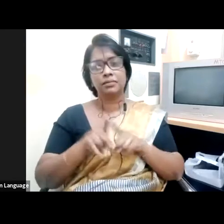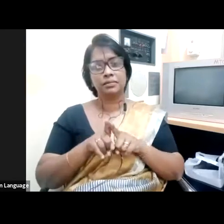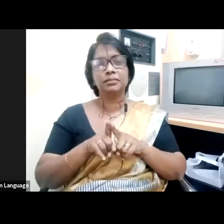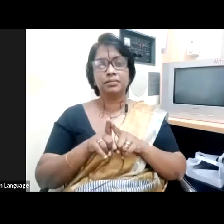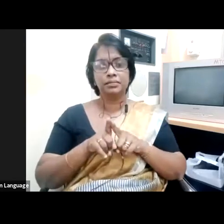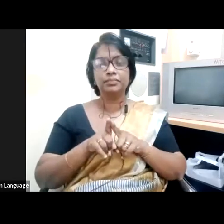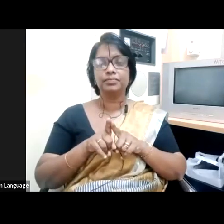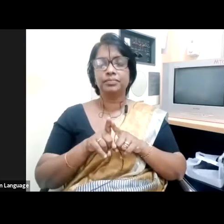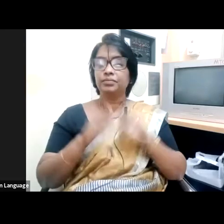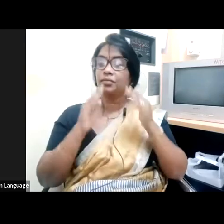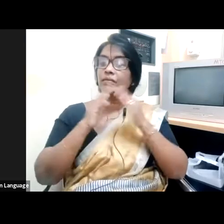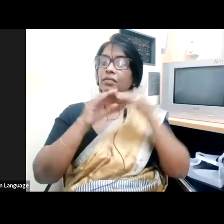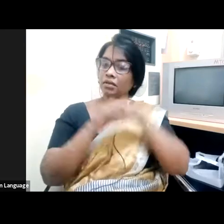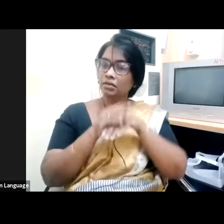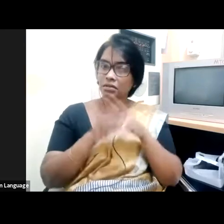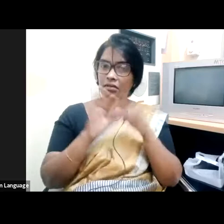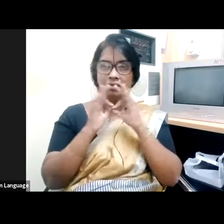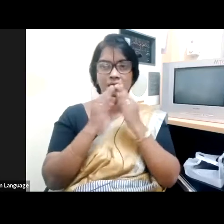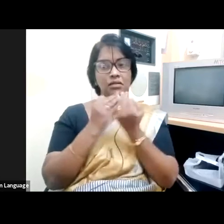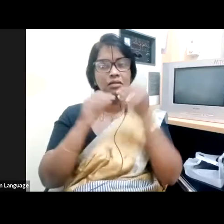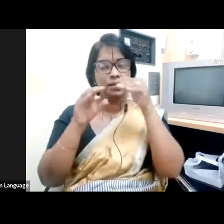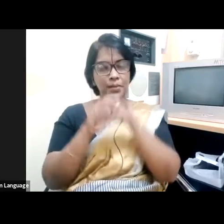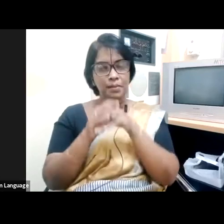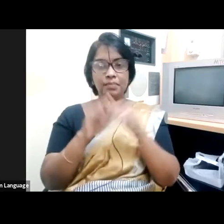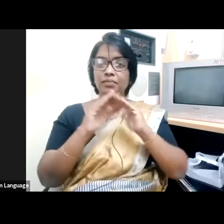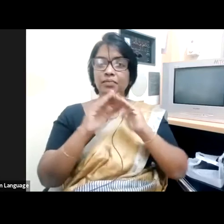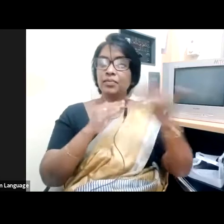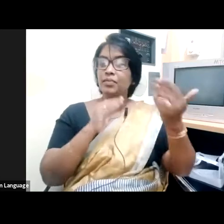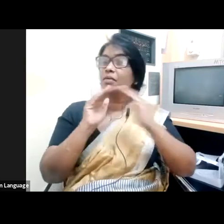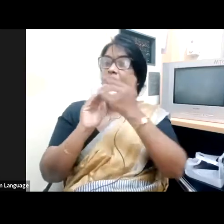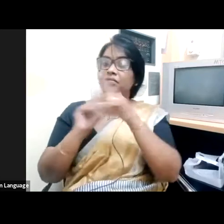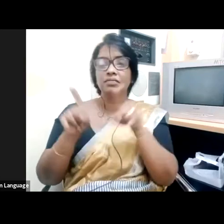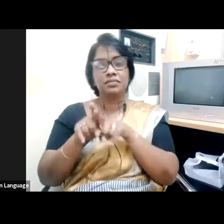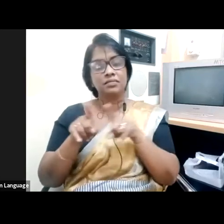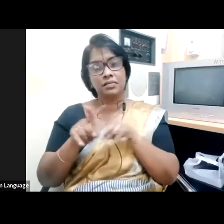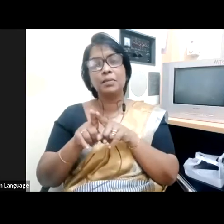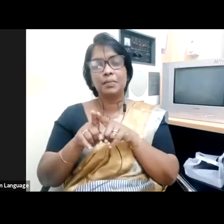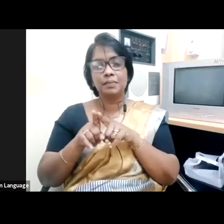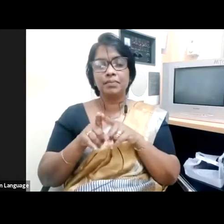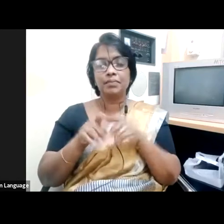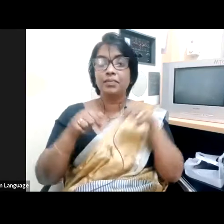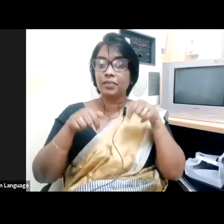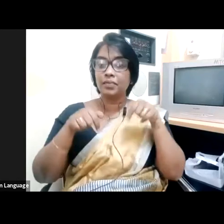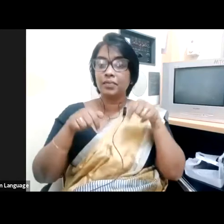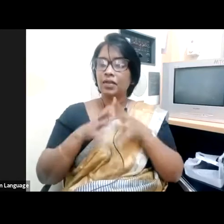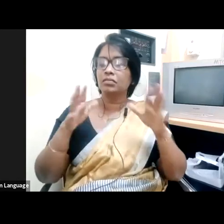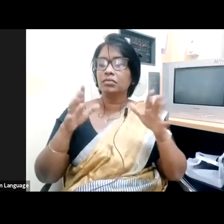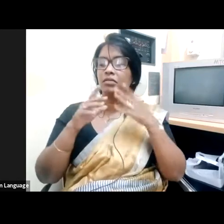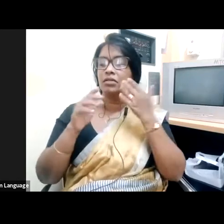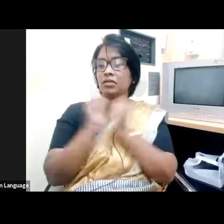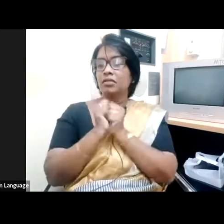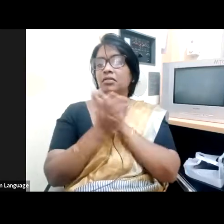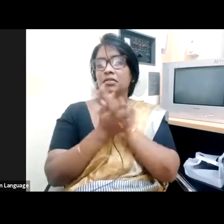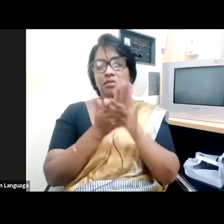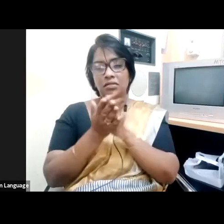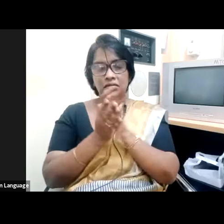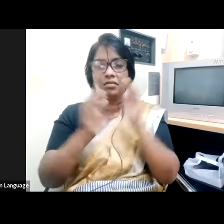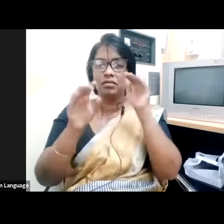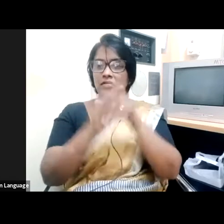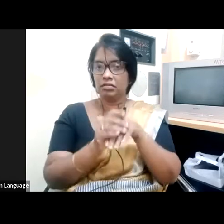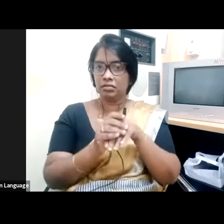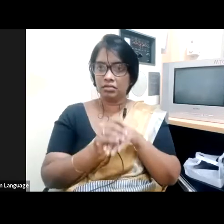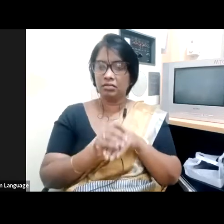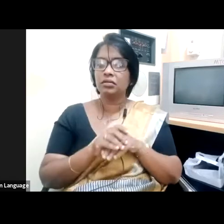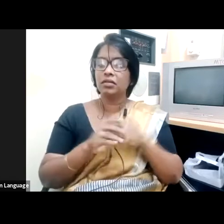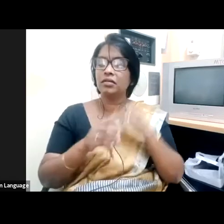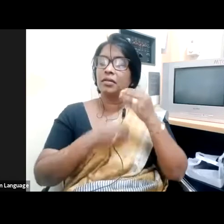families, neighborhoods, societies, to create the awareness and also to get the business leaders to get